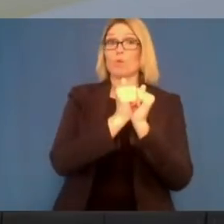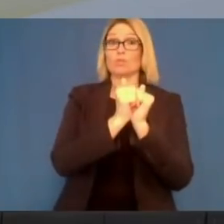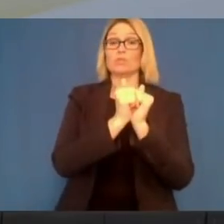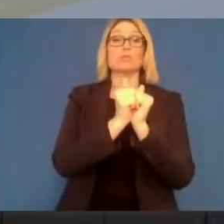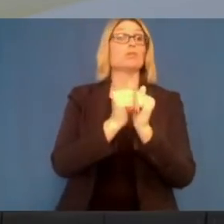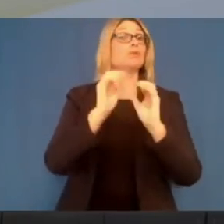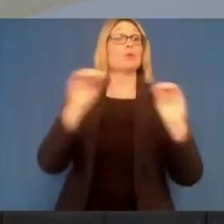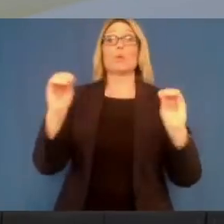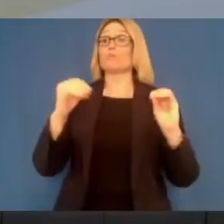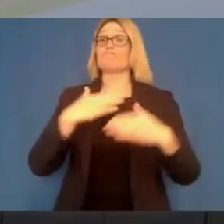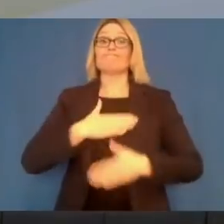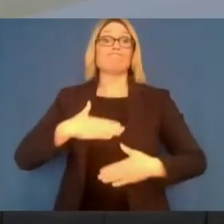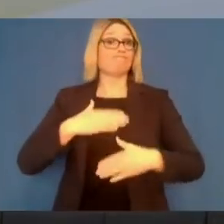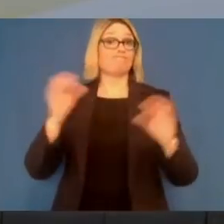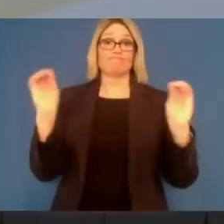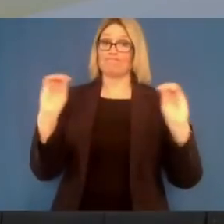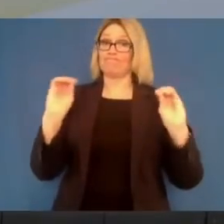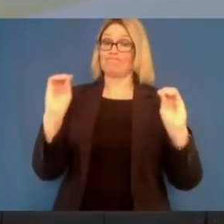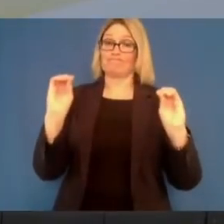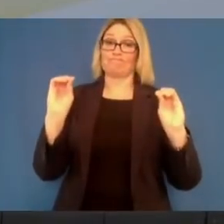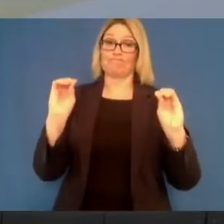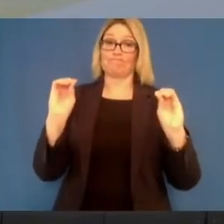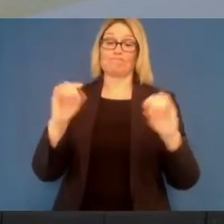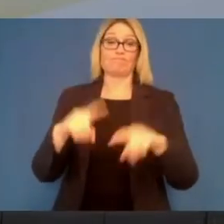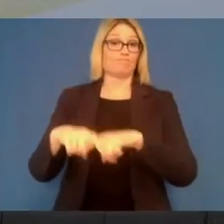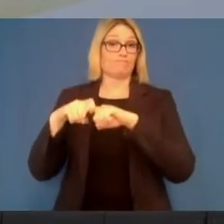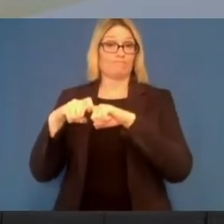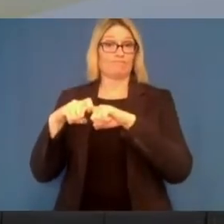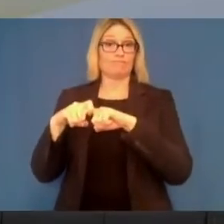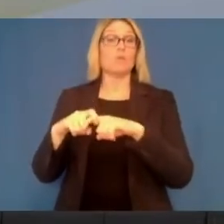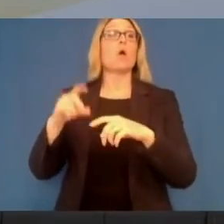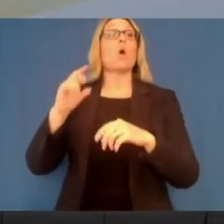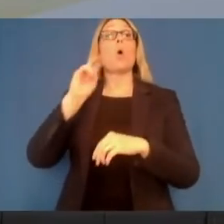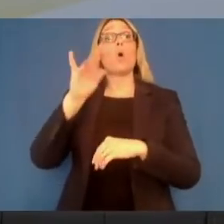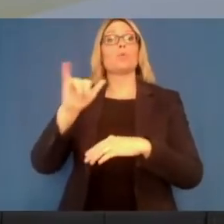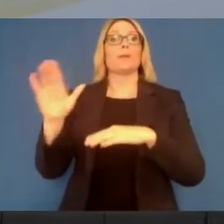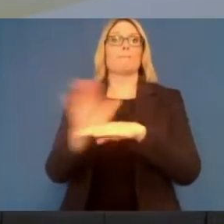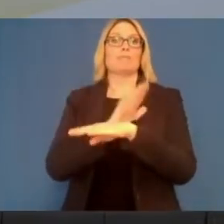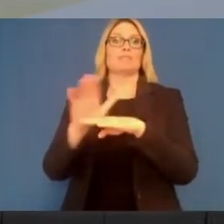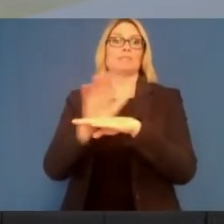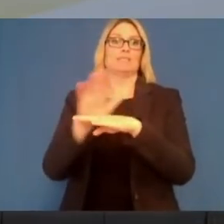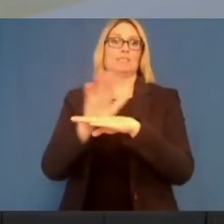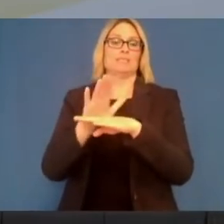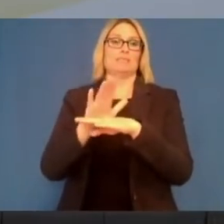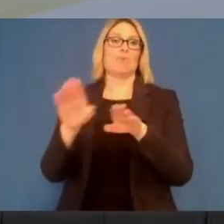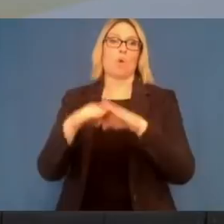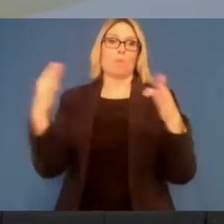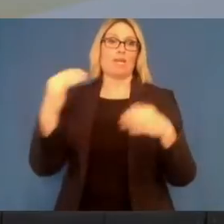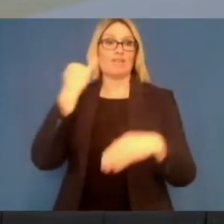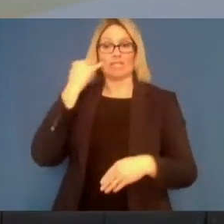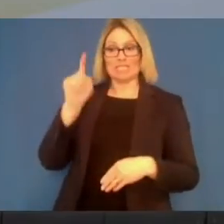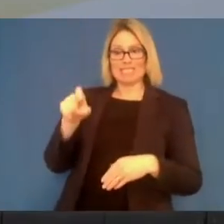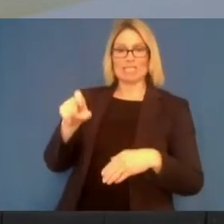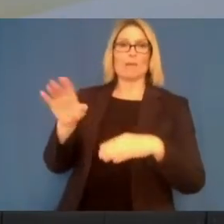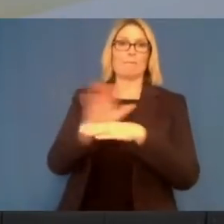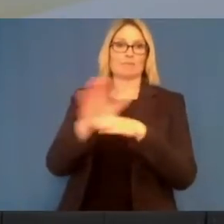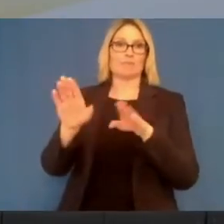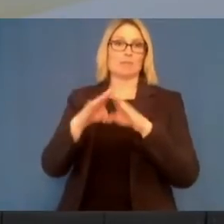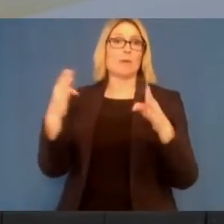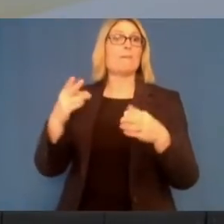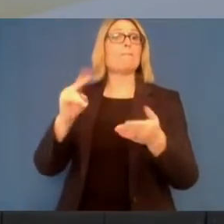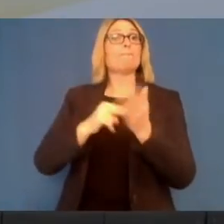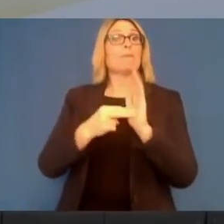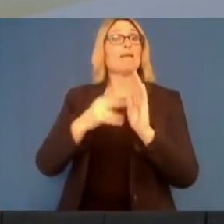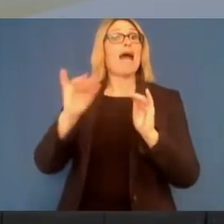activities. Only essential businesses and services are permitted to be open to the public. Examples of services that